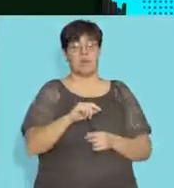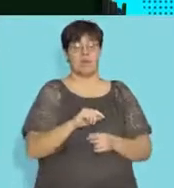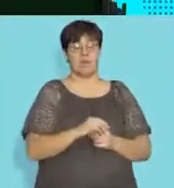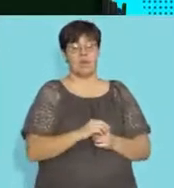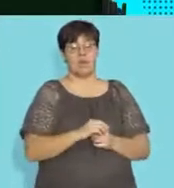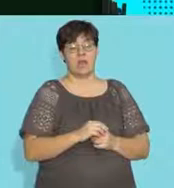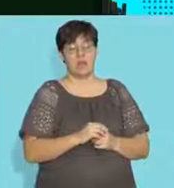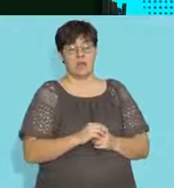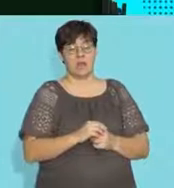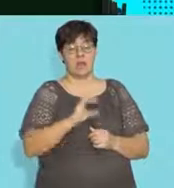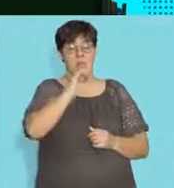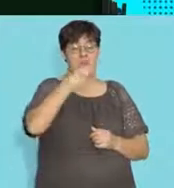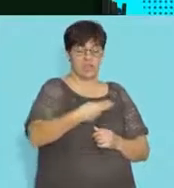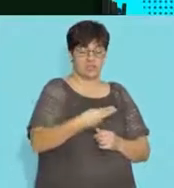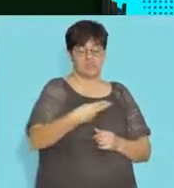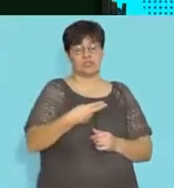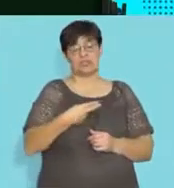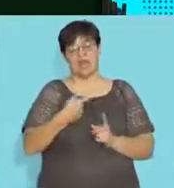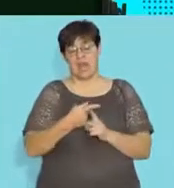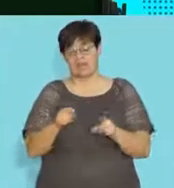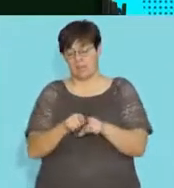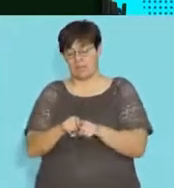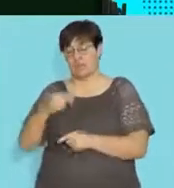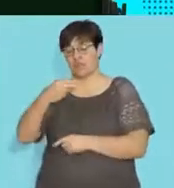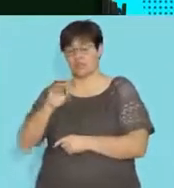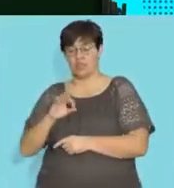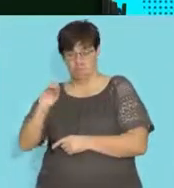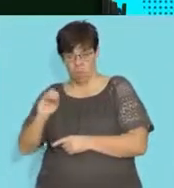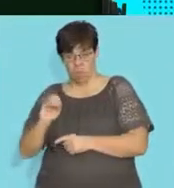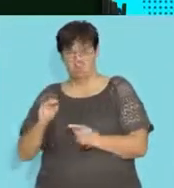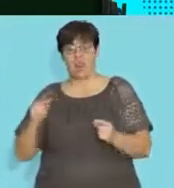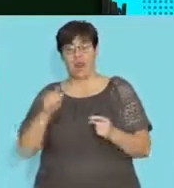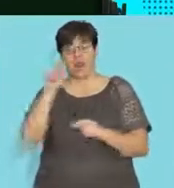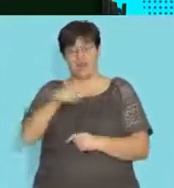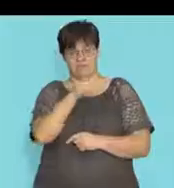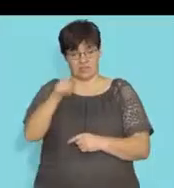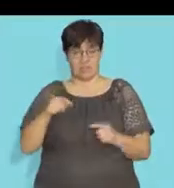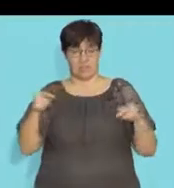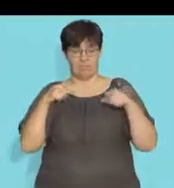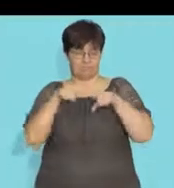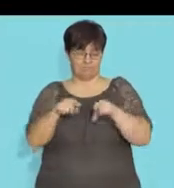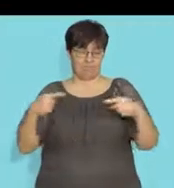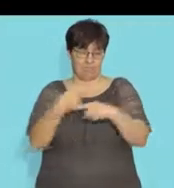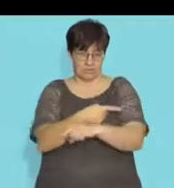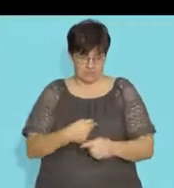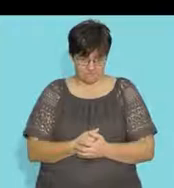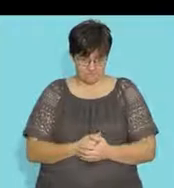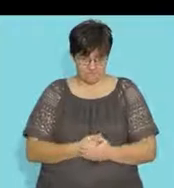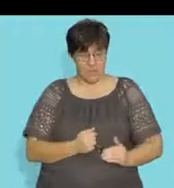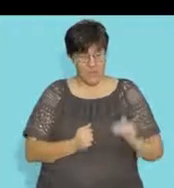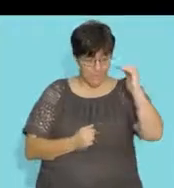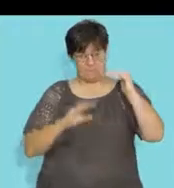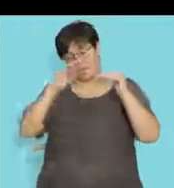ion concentration and your hydroxide ion concentration is inversely proportional. So we can then